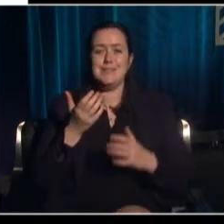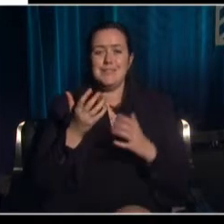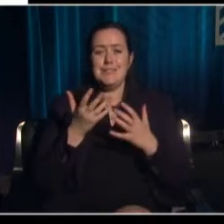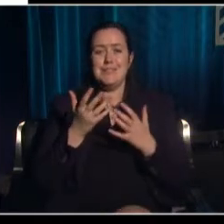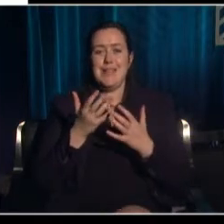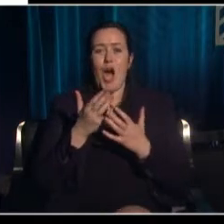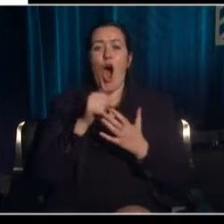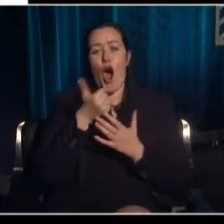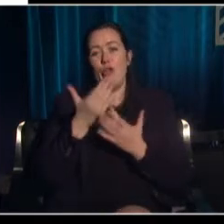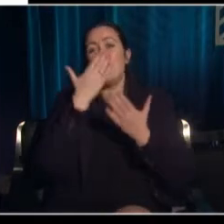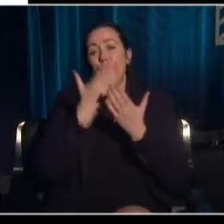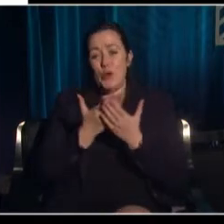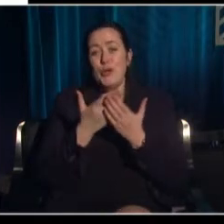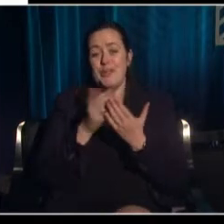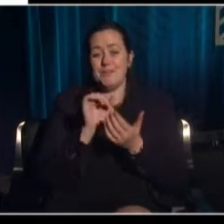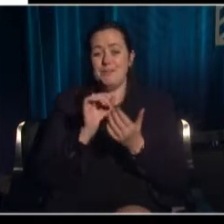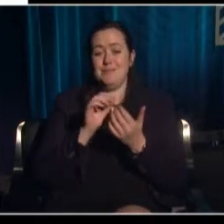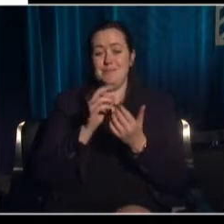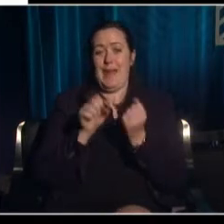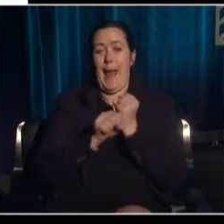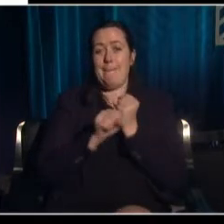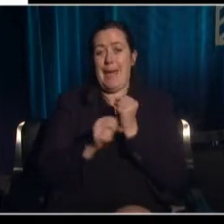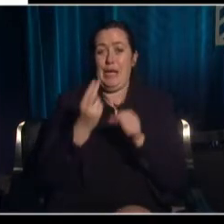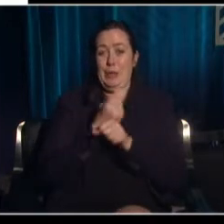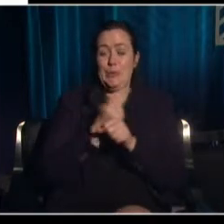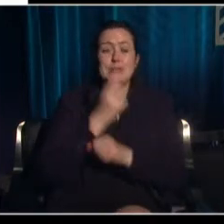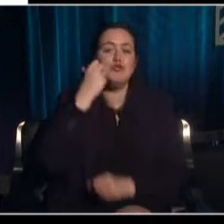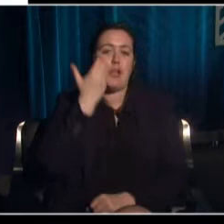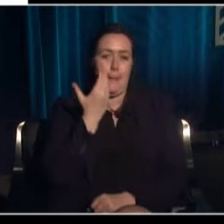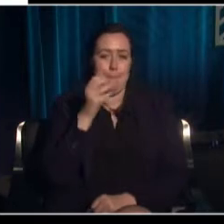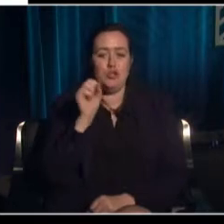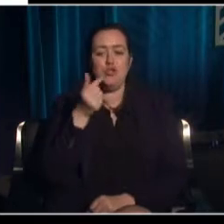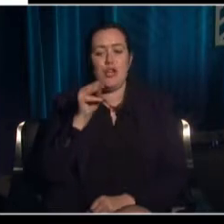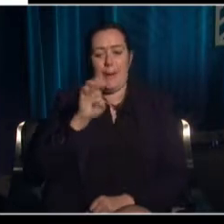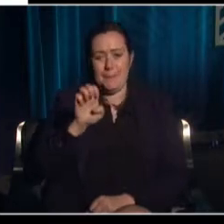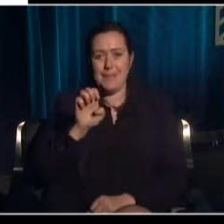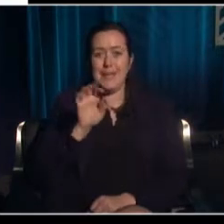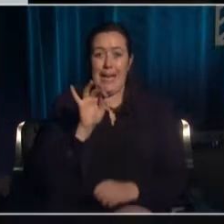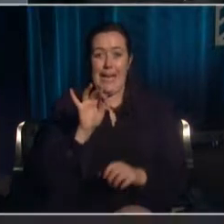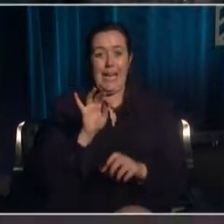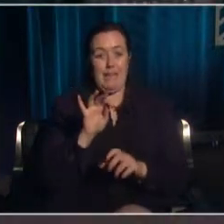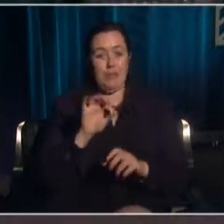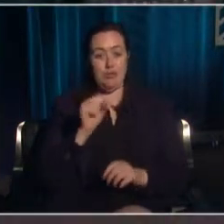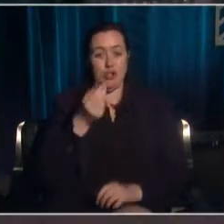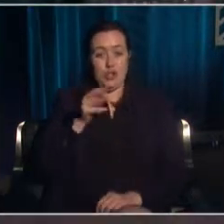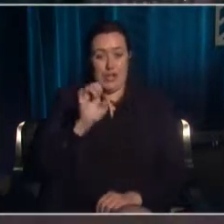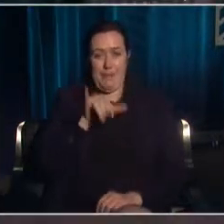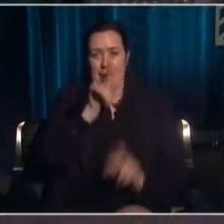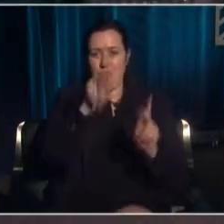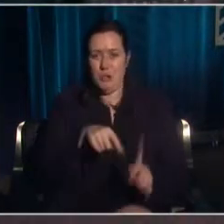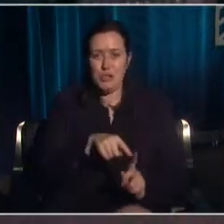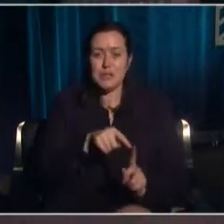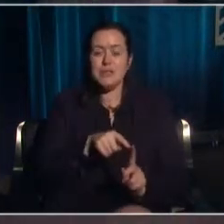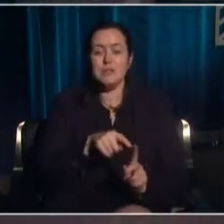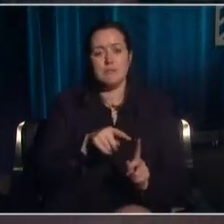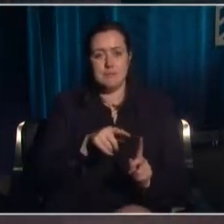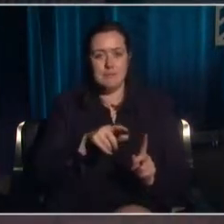because they don't want to, but if you can give them some shame and then a path to look great, then you're onto something.